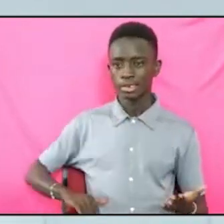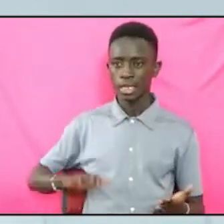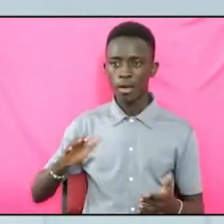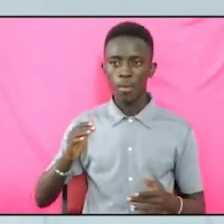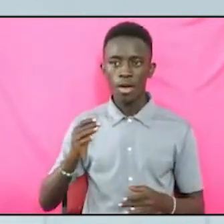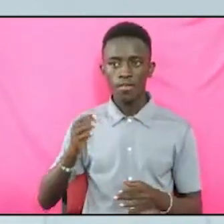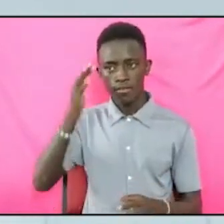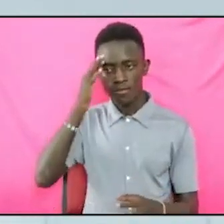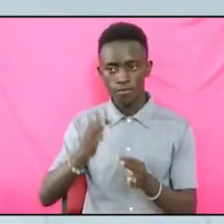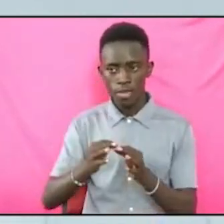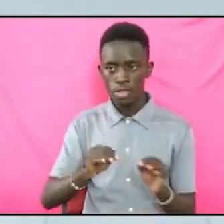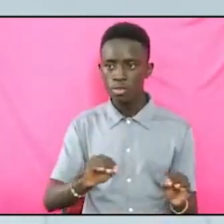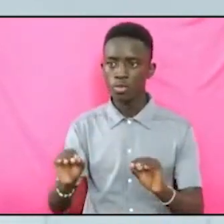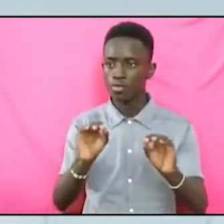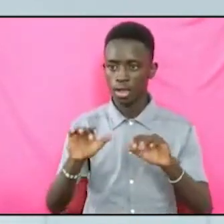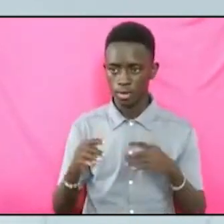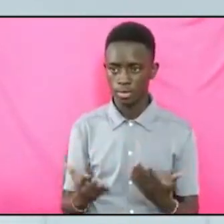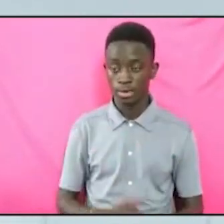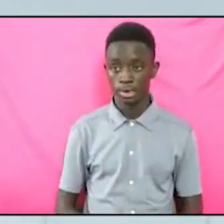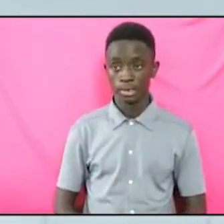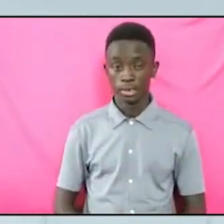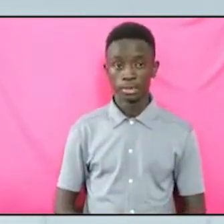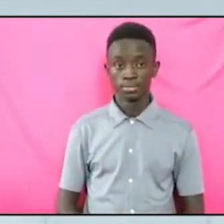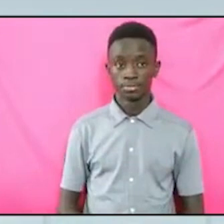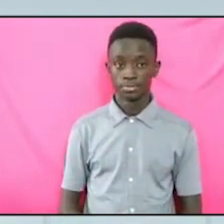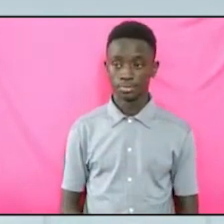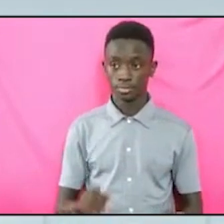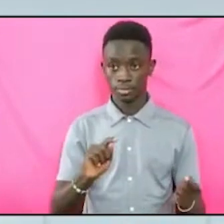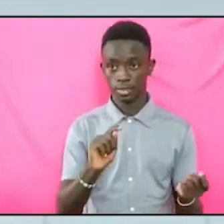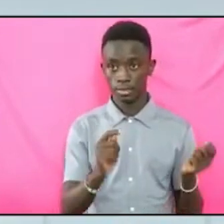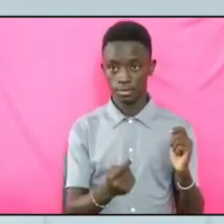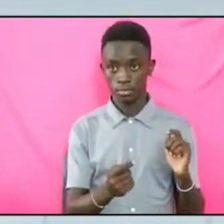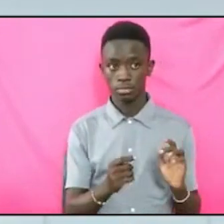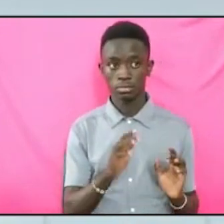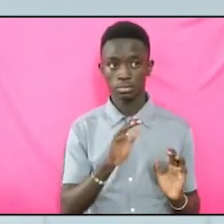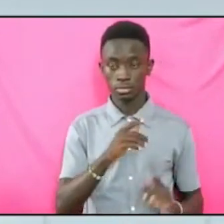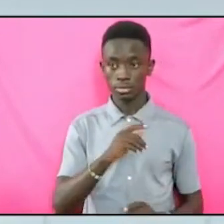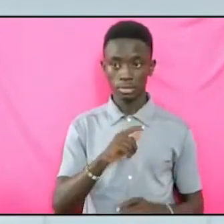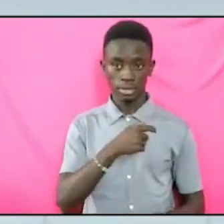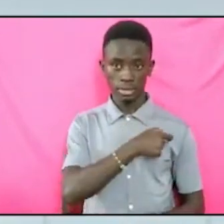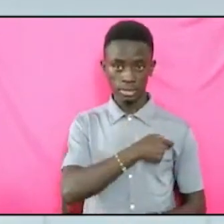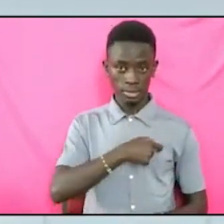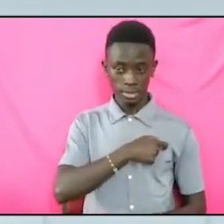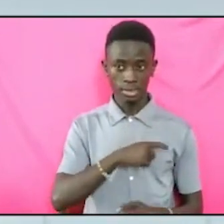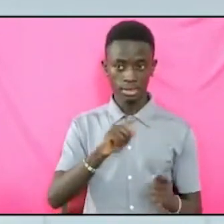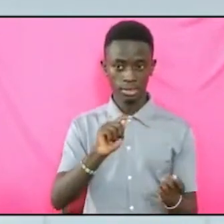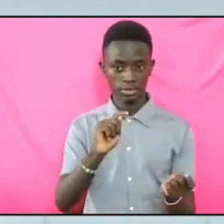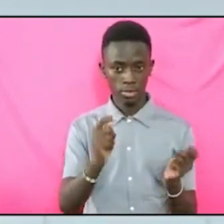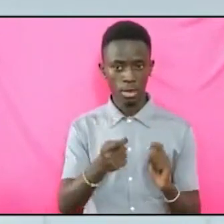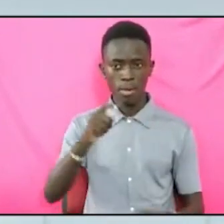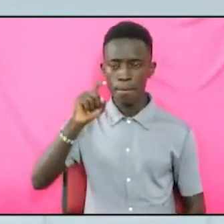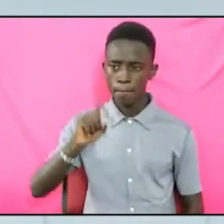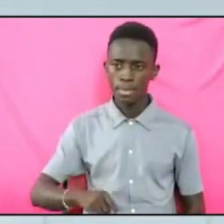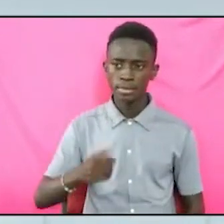number one on transformation is an agent of transformation must have experienced